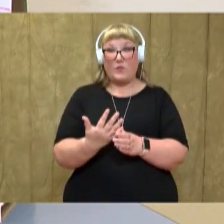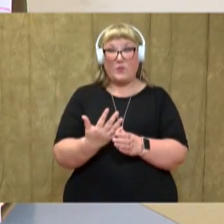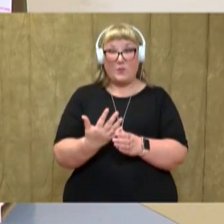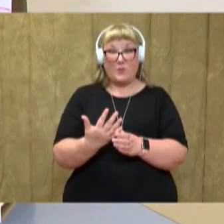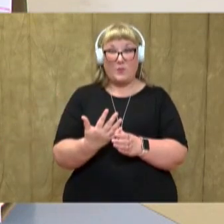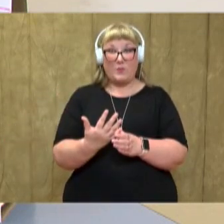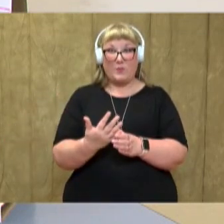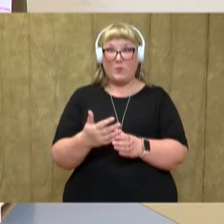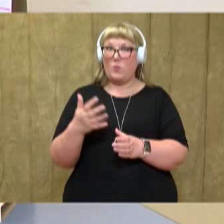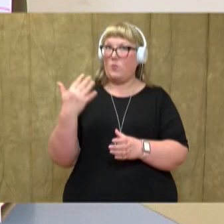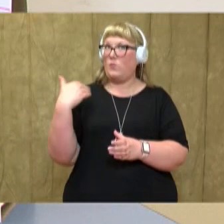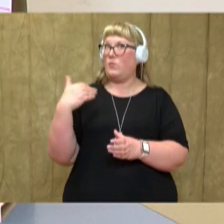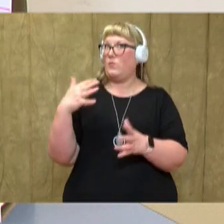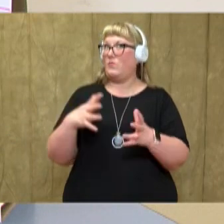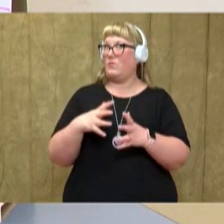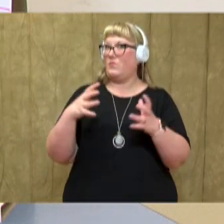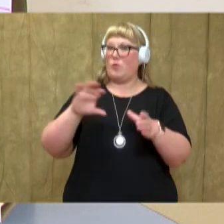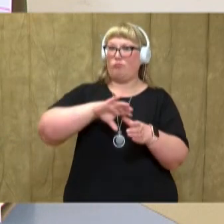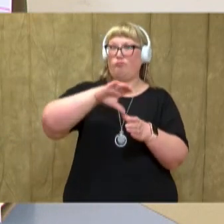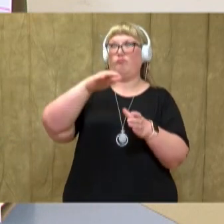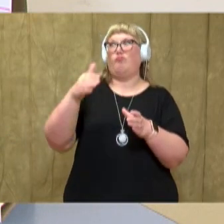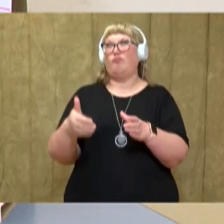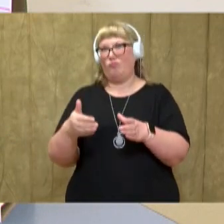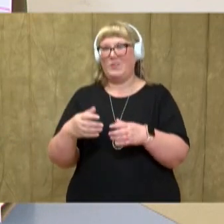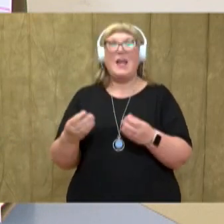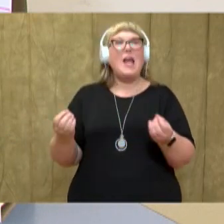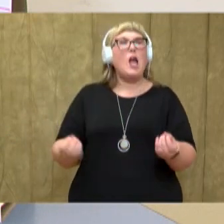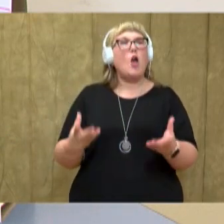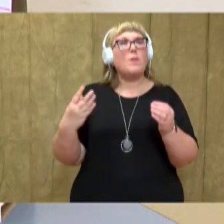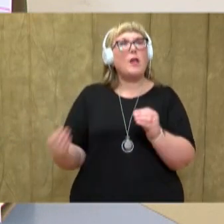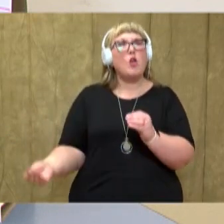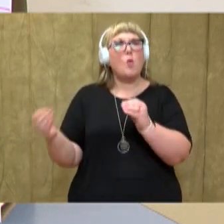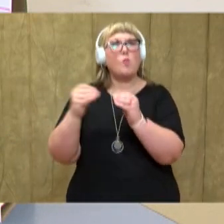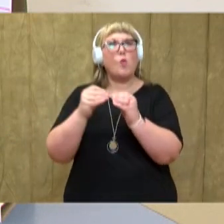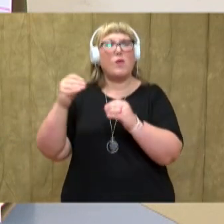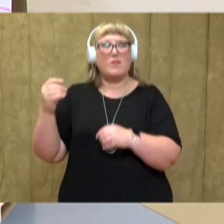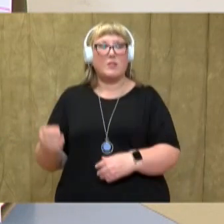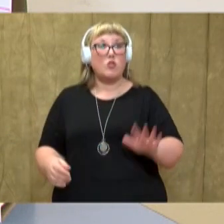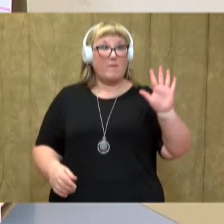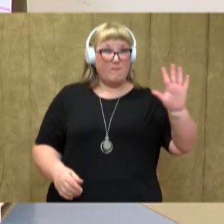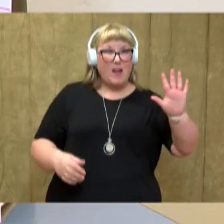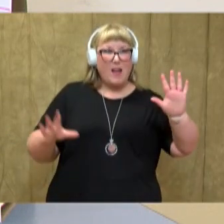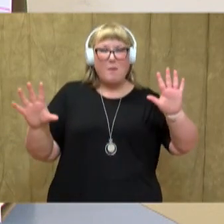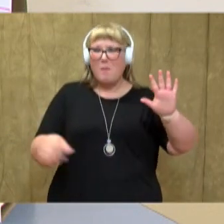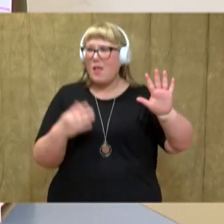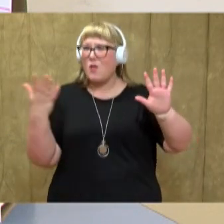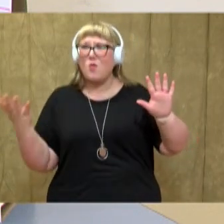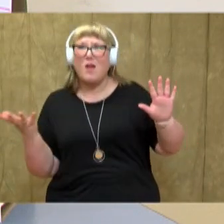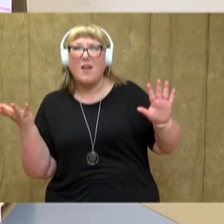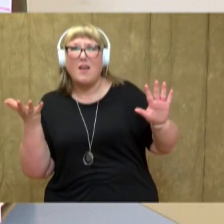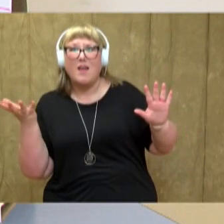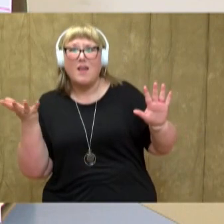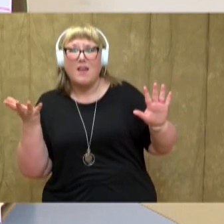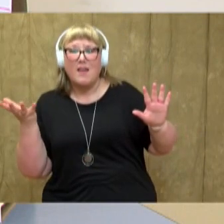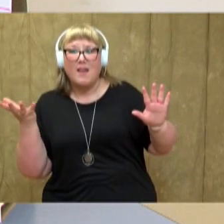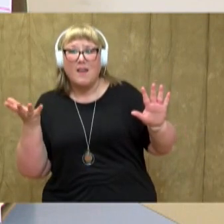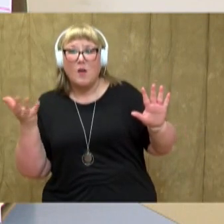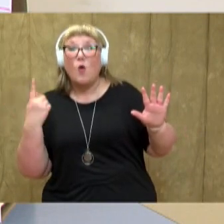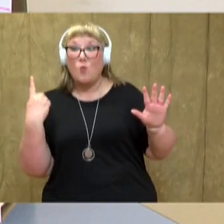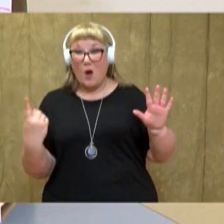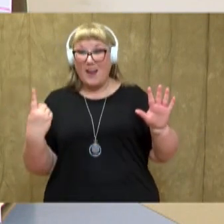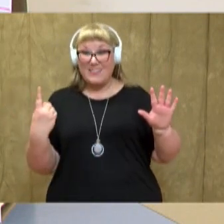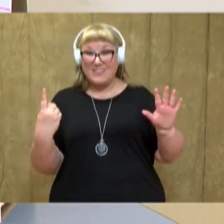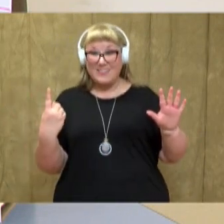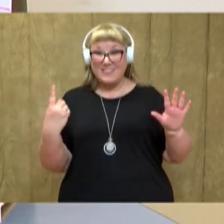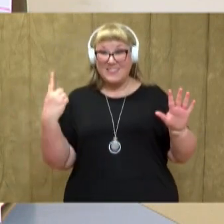5. Now, how many more scoops do we need to add to our cup? One more. Do you think we can fit one more